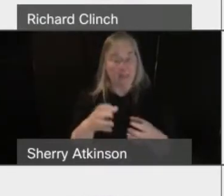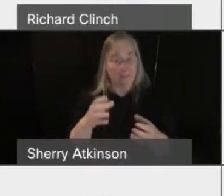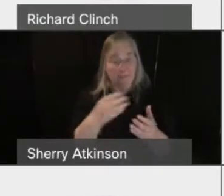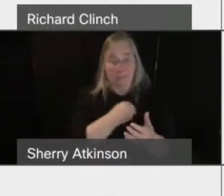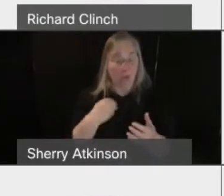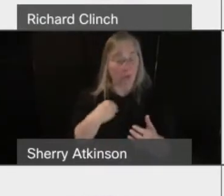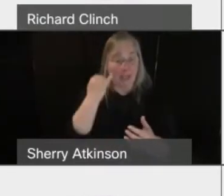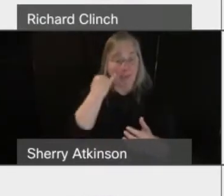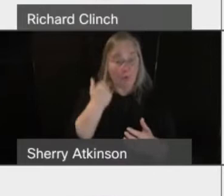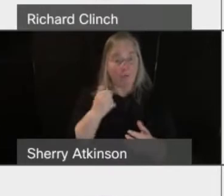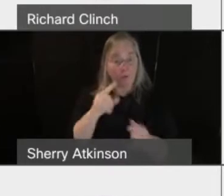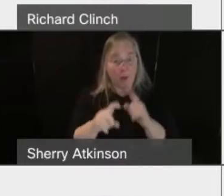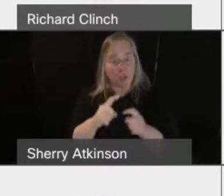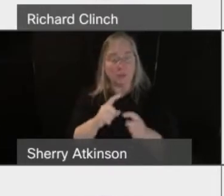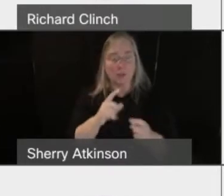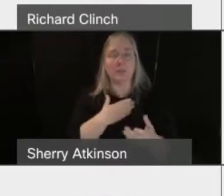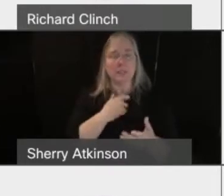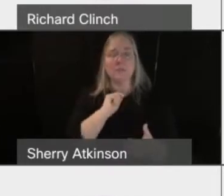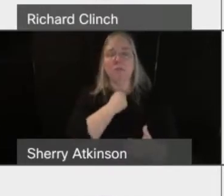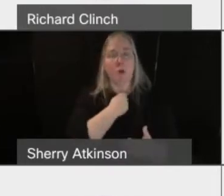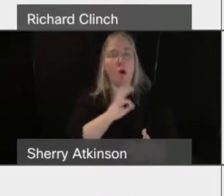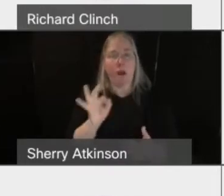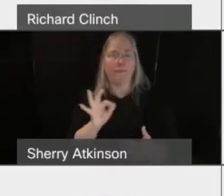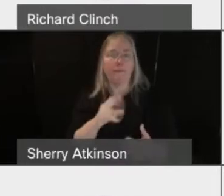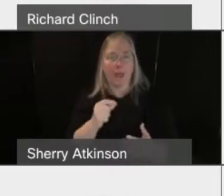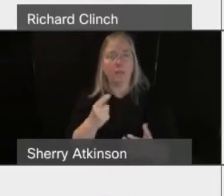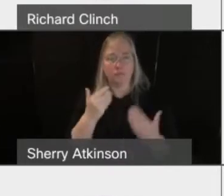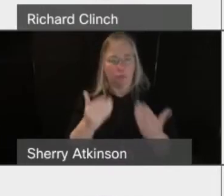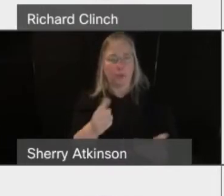and you can talk. Thank you.